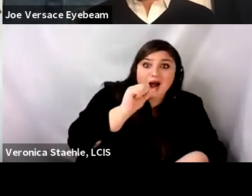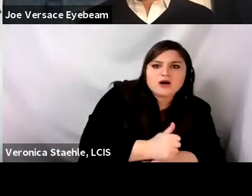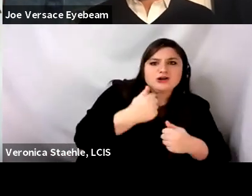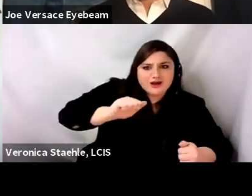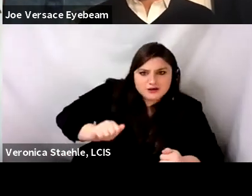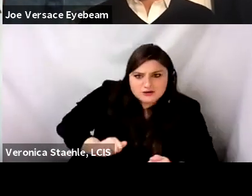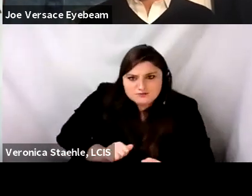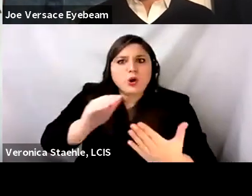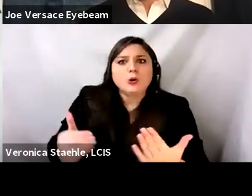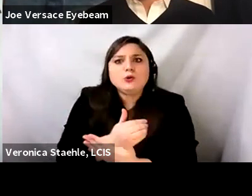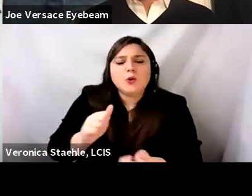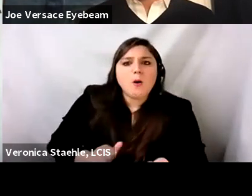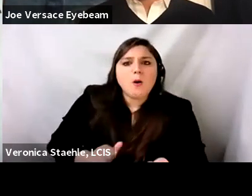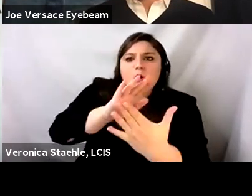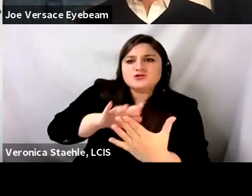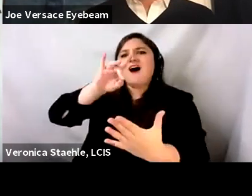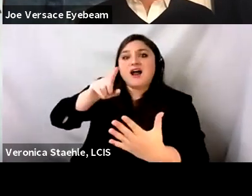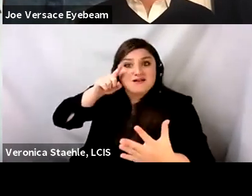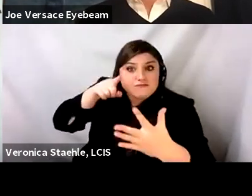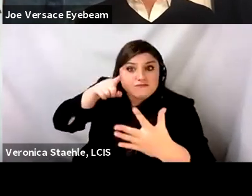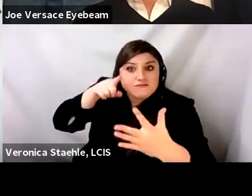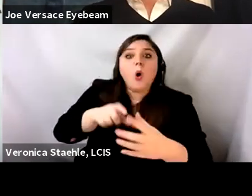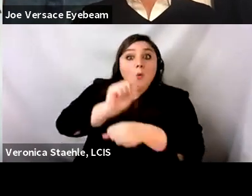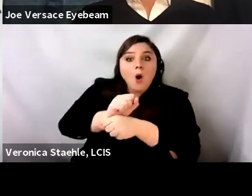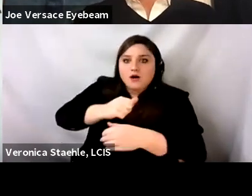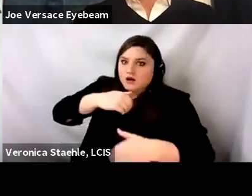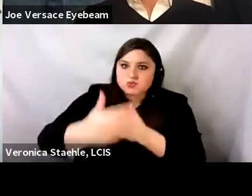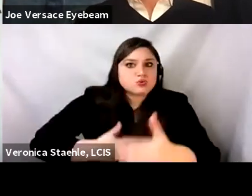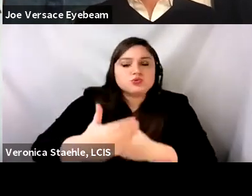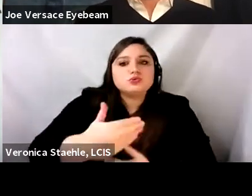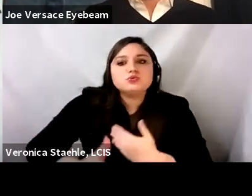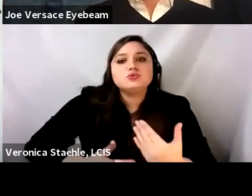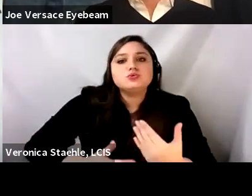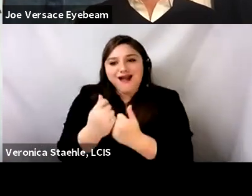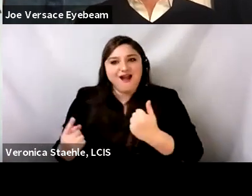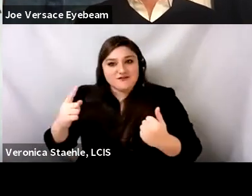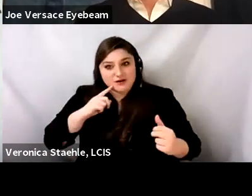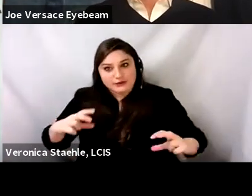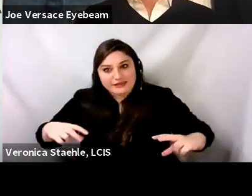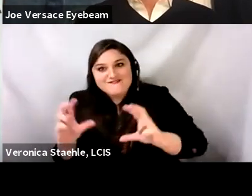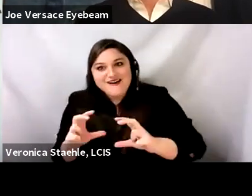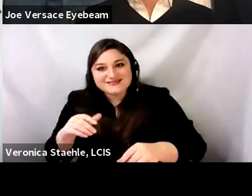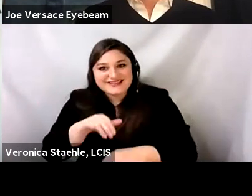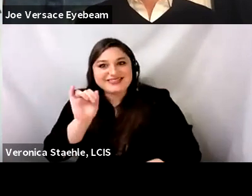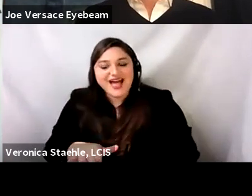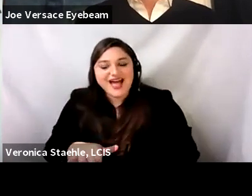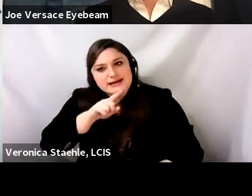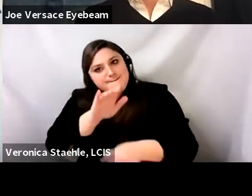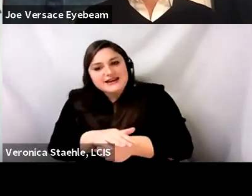team that, you know, the organization wouldn't exist without the team, you know, otherwise.